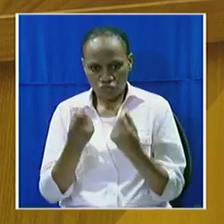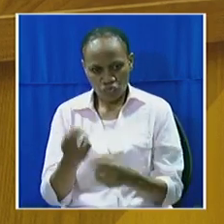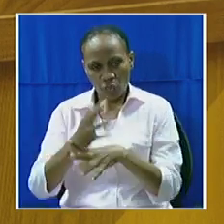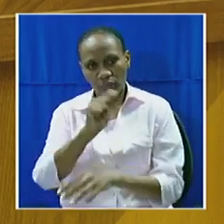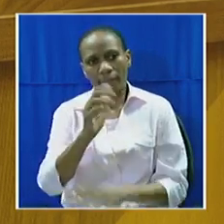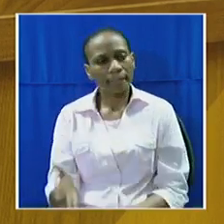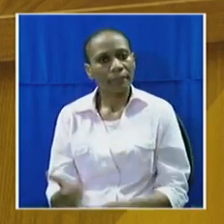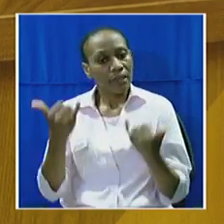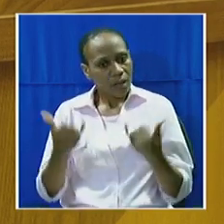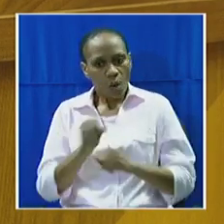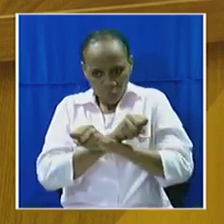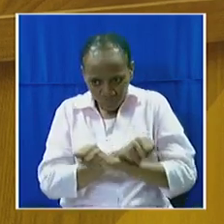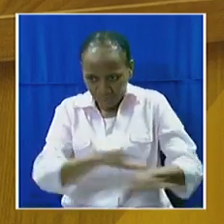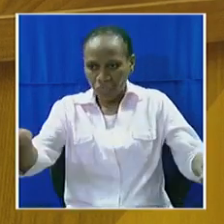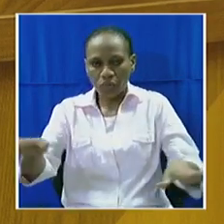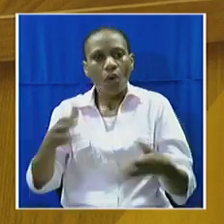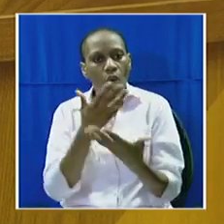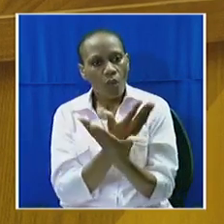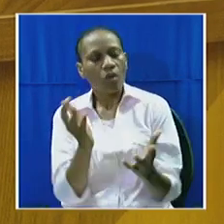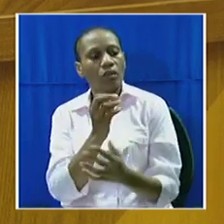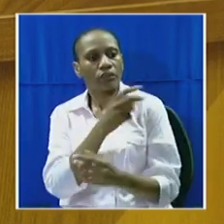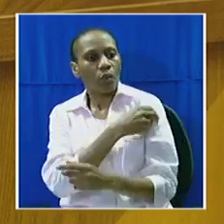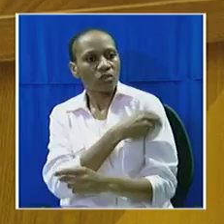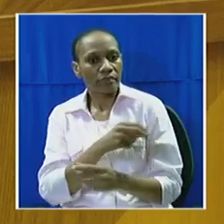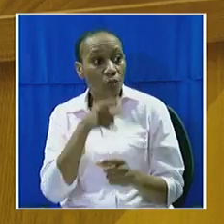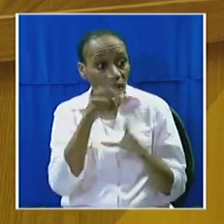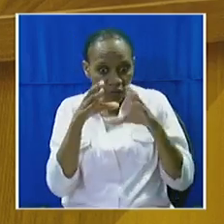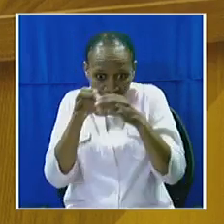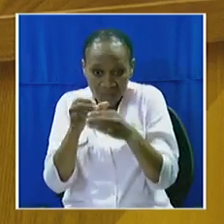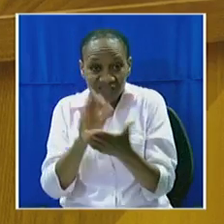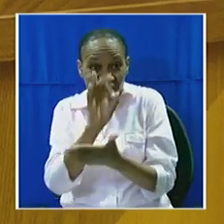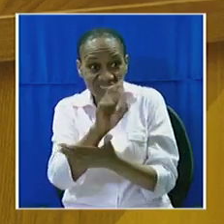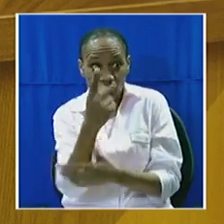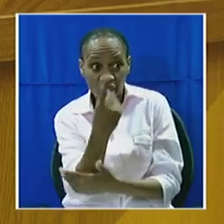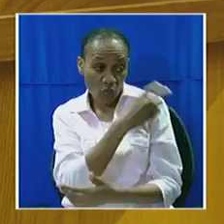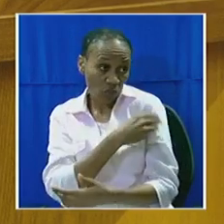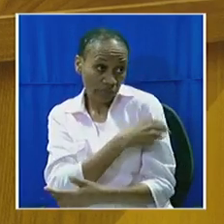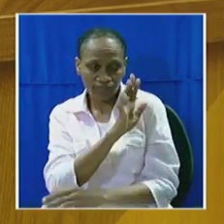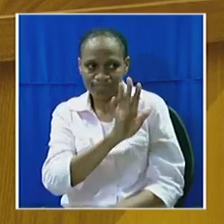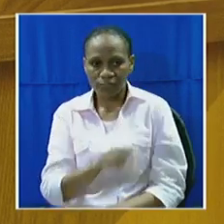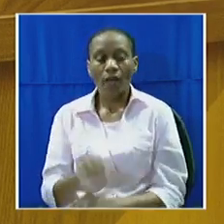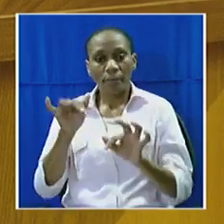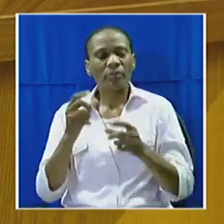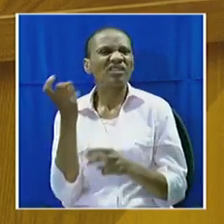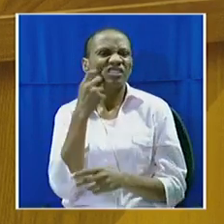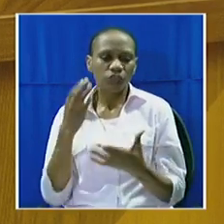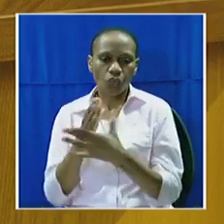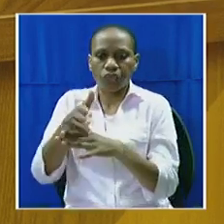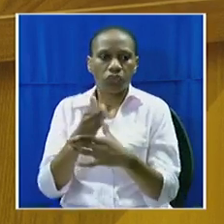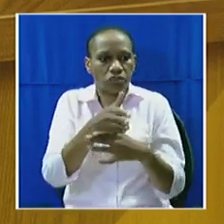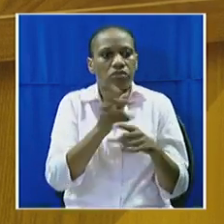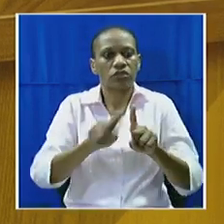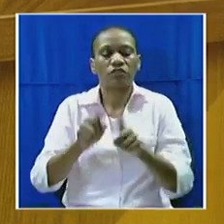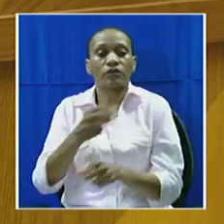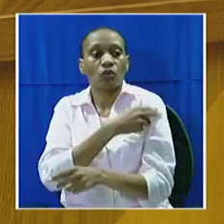preparation must extend to all hospitals and not just 13 hospitals, Mr. Minister. People must not walk into our hospitals